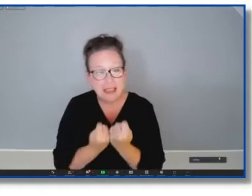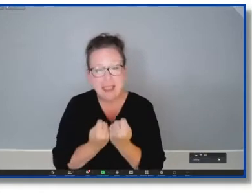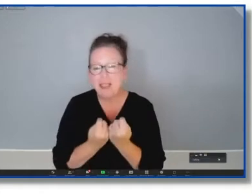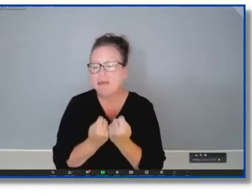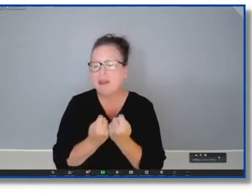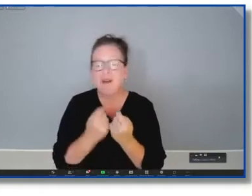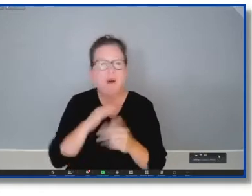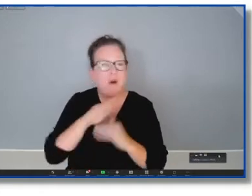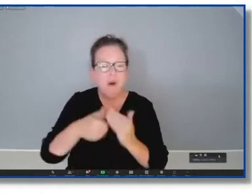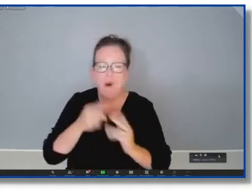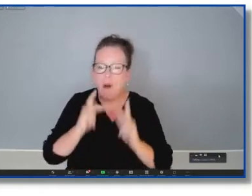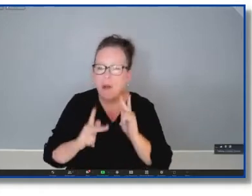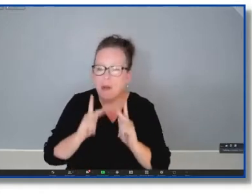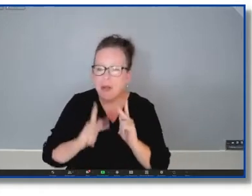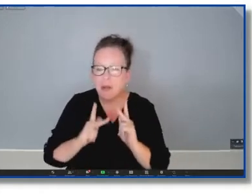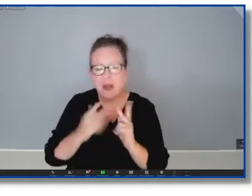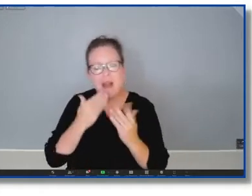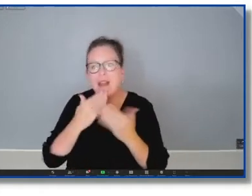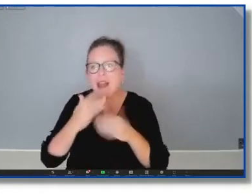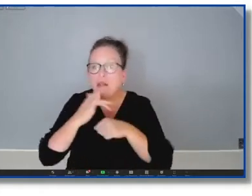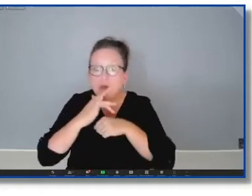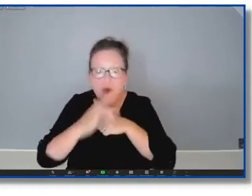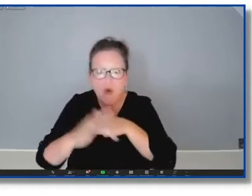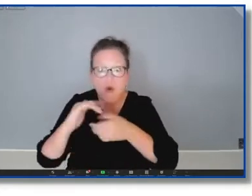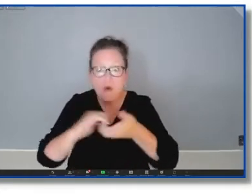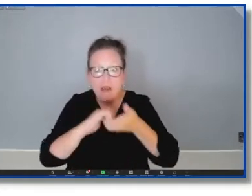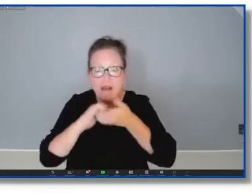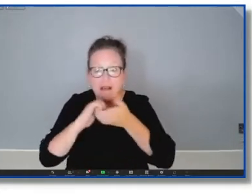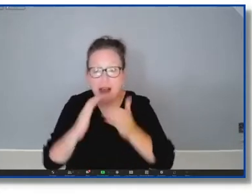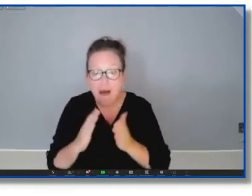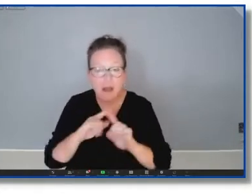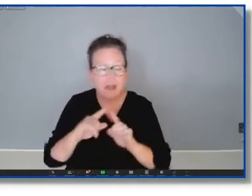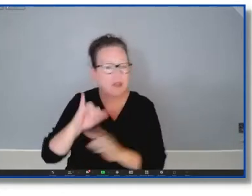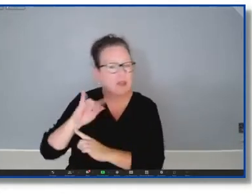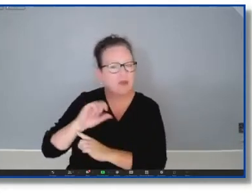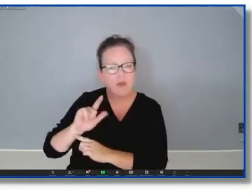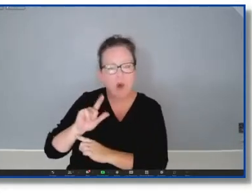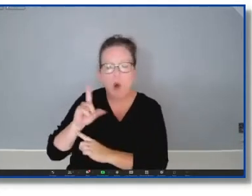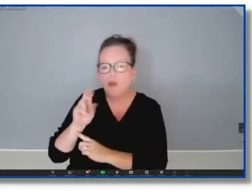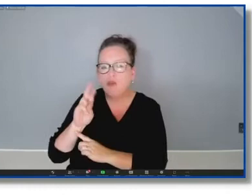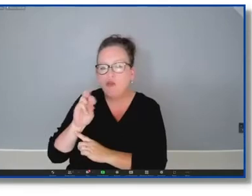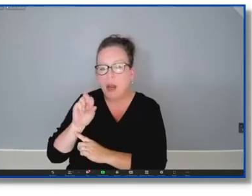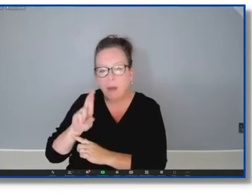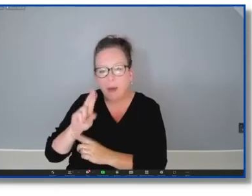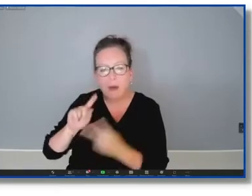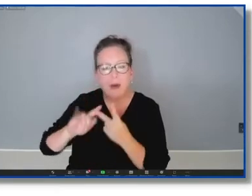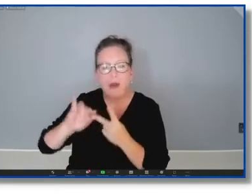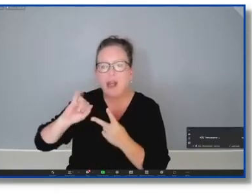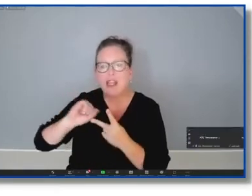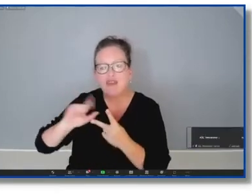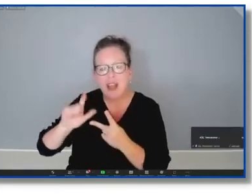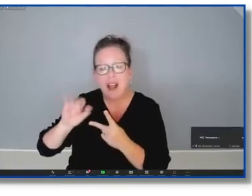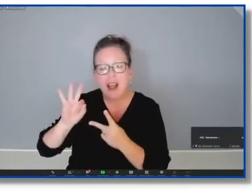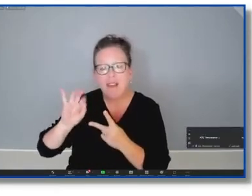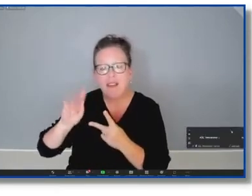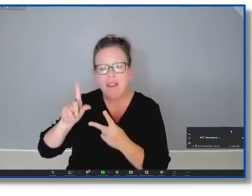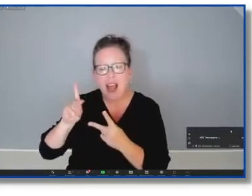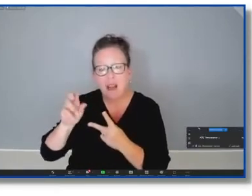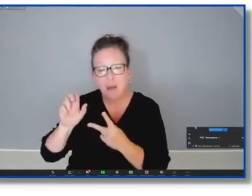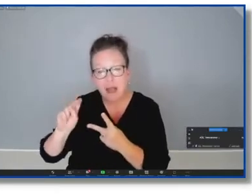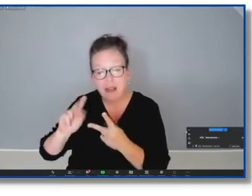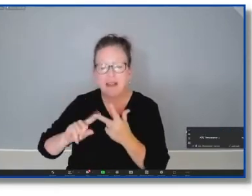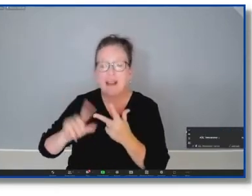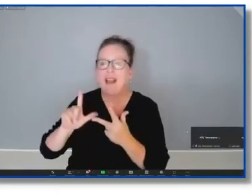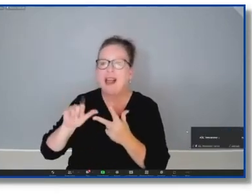you, earlier collaborators that I had at Tanya Bonagdar, Joel Draper, Jill Feldman, as well as Lisa